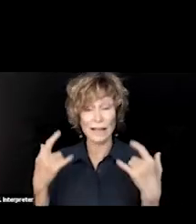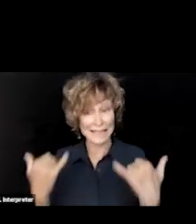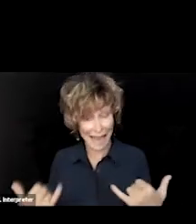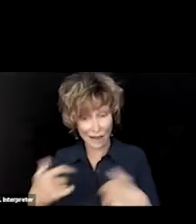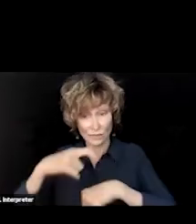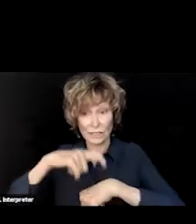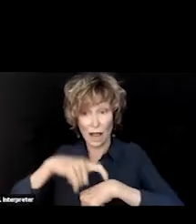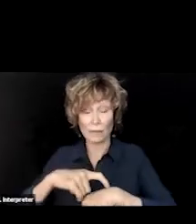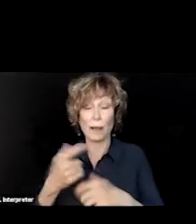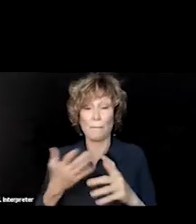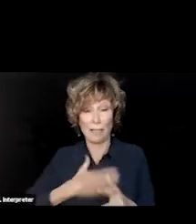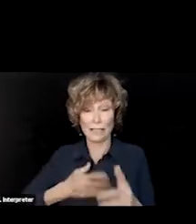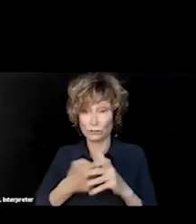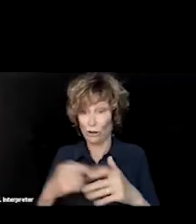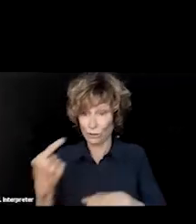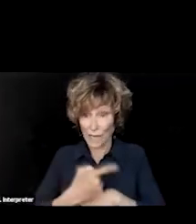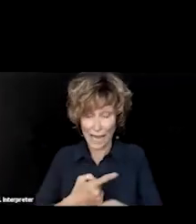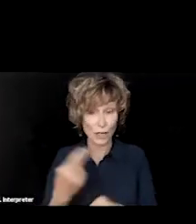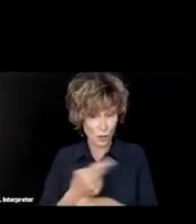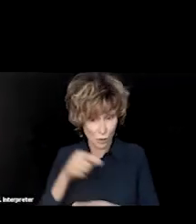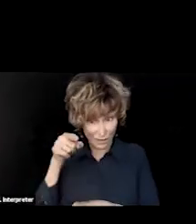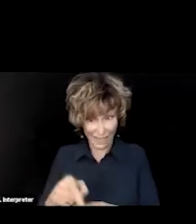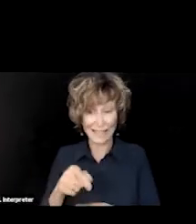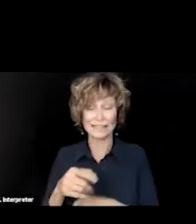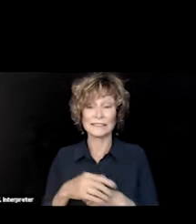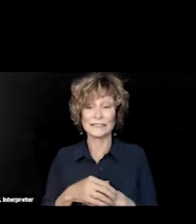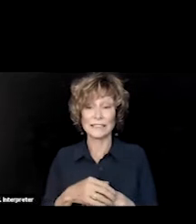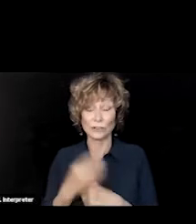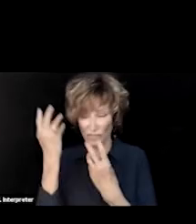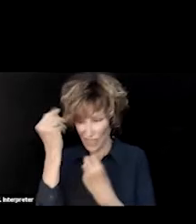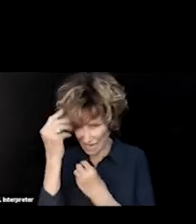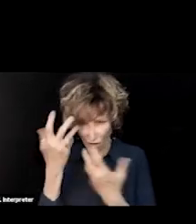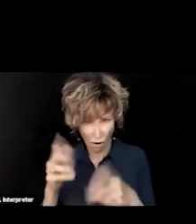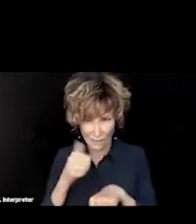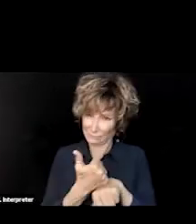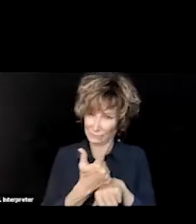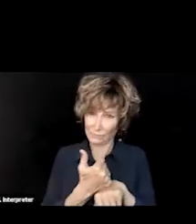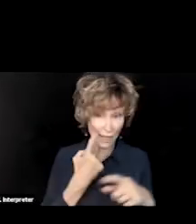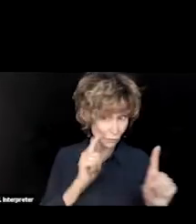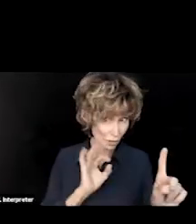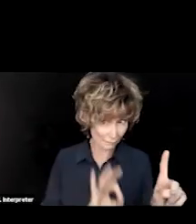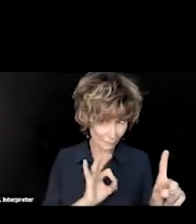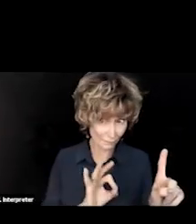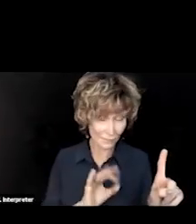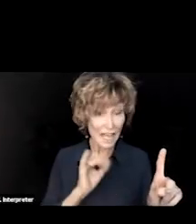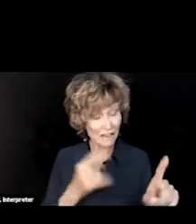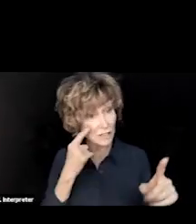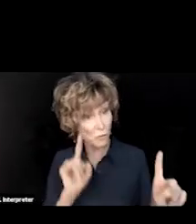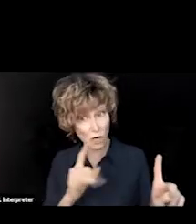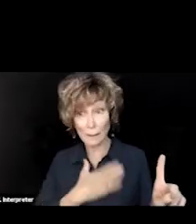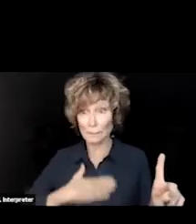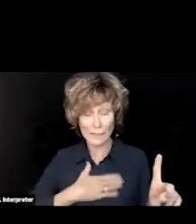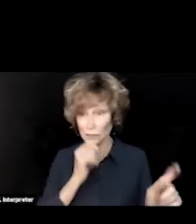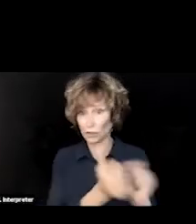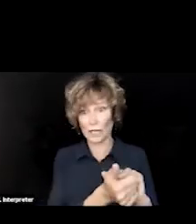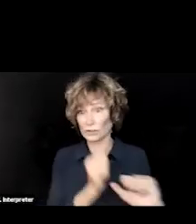you to start today. Use this webinar to consider what you already have in place that's working. And if it's working, please don't change